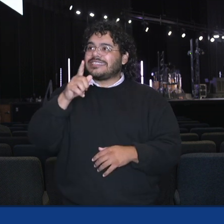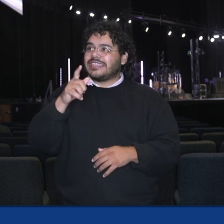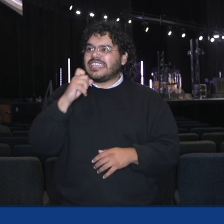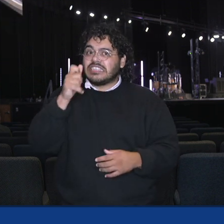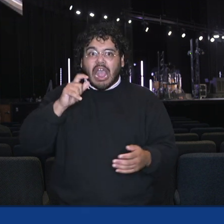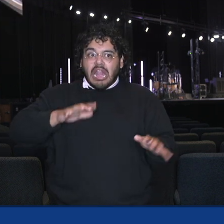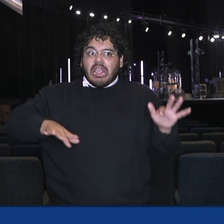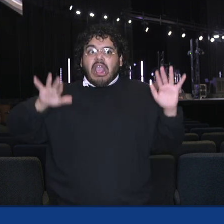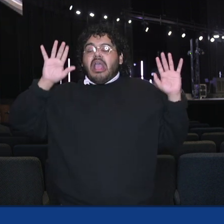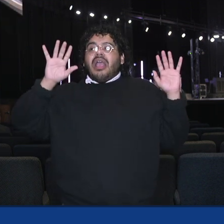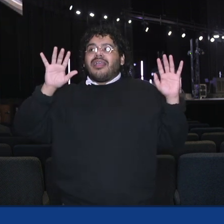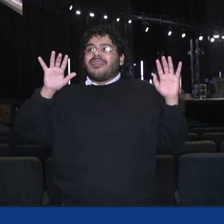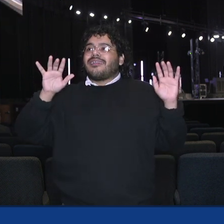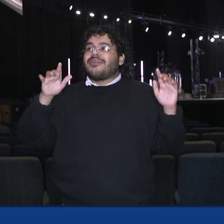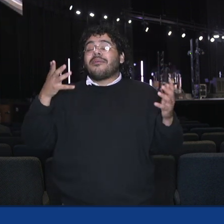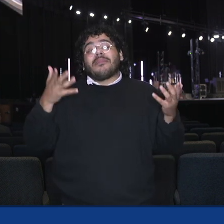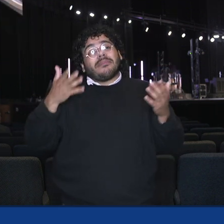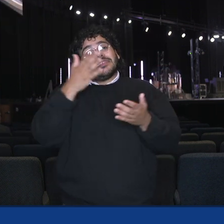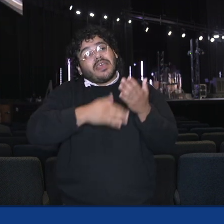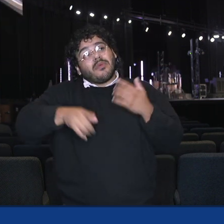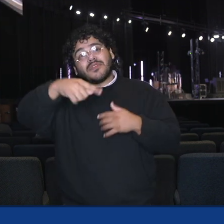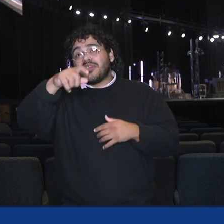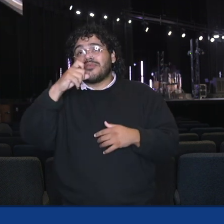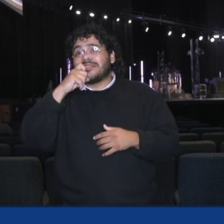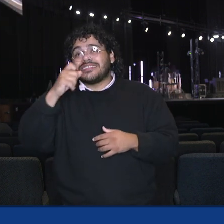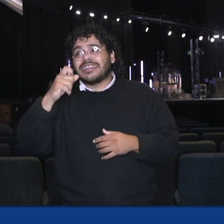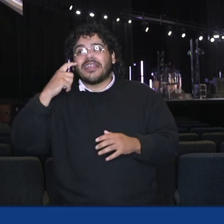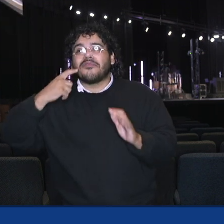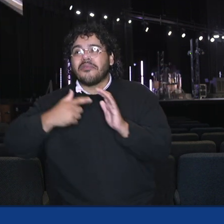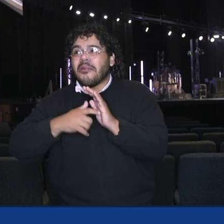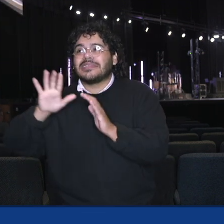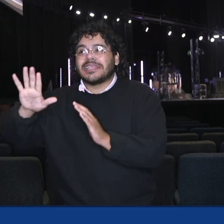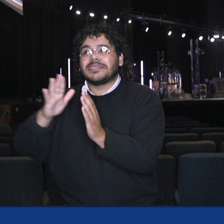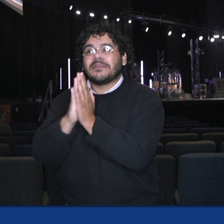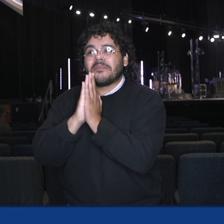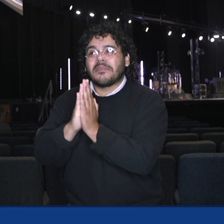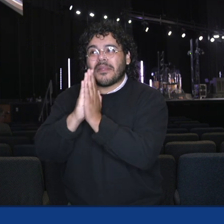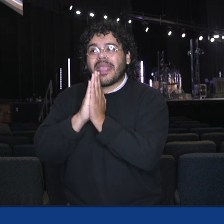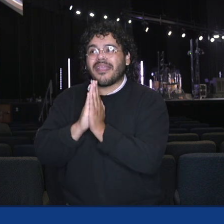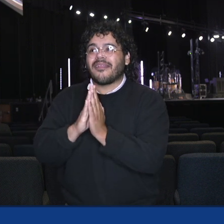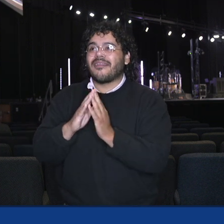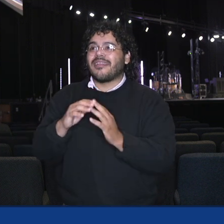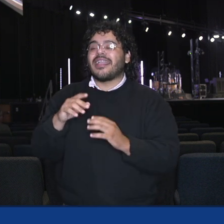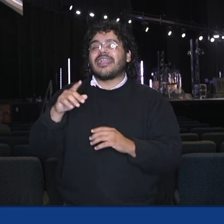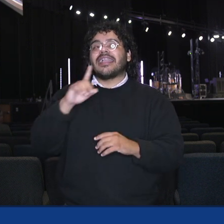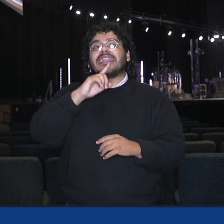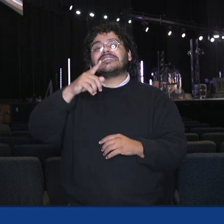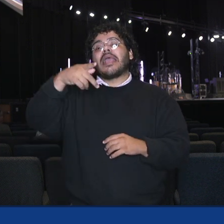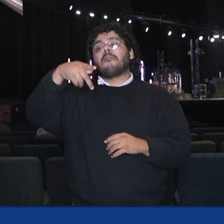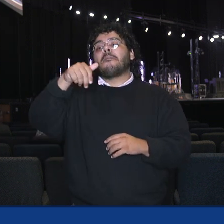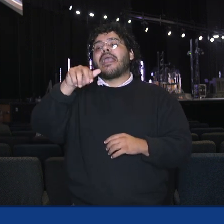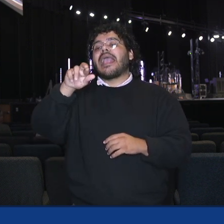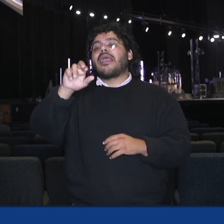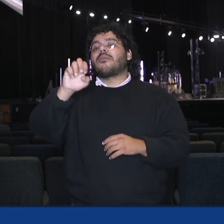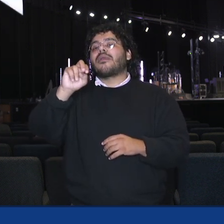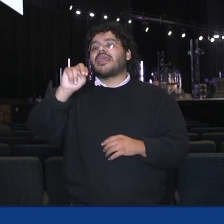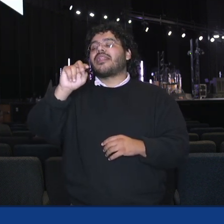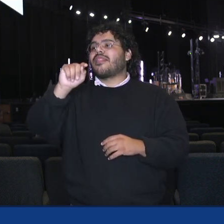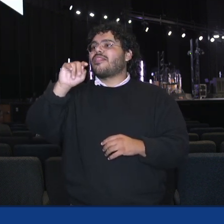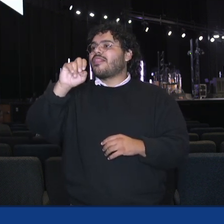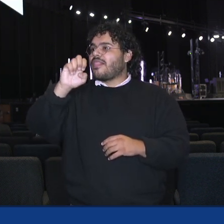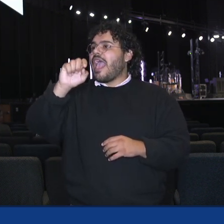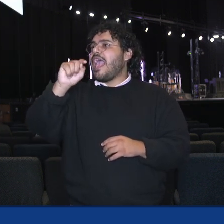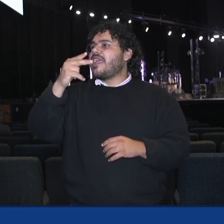Y'all didn't even notice that he prayed. His prayer for deliverance is literally a parenthetical note in the text. Like